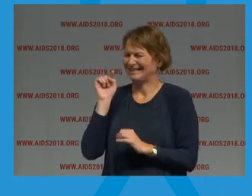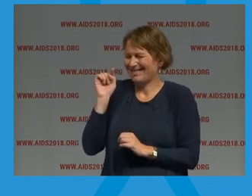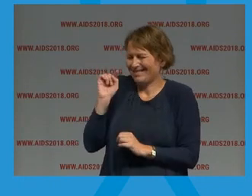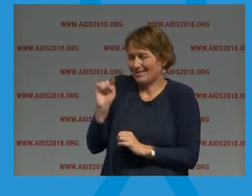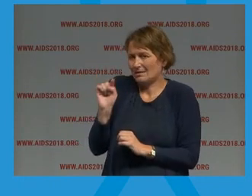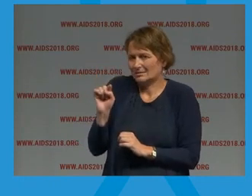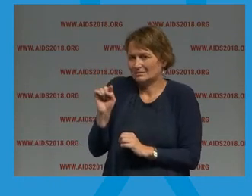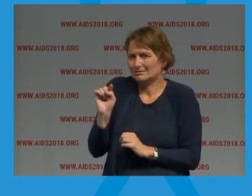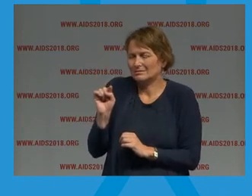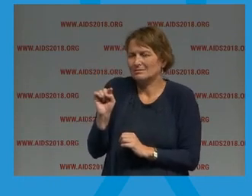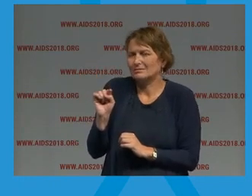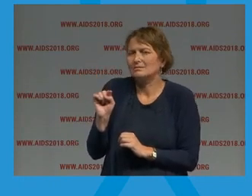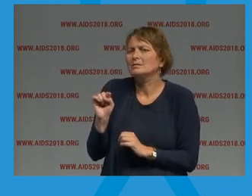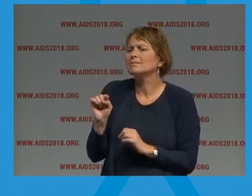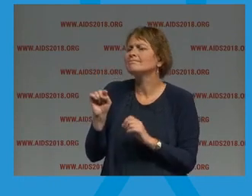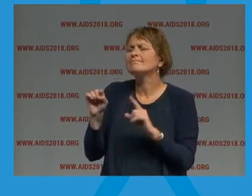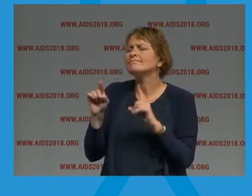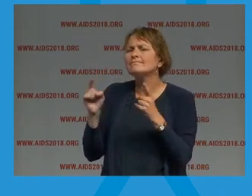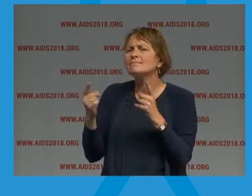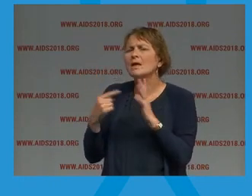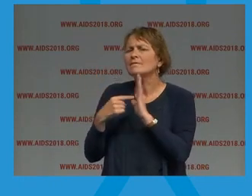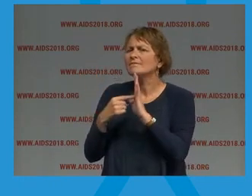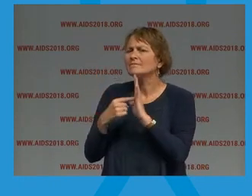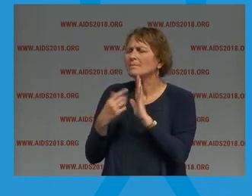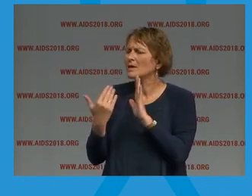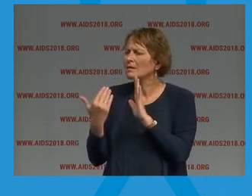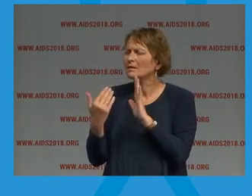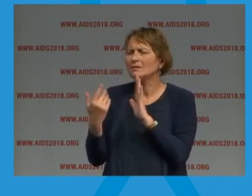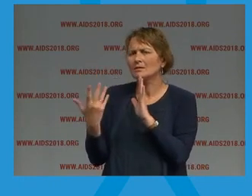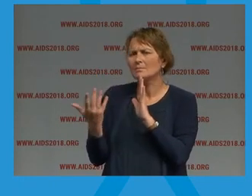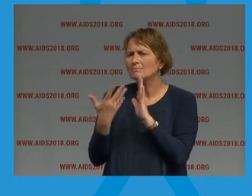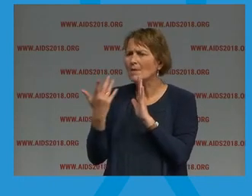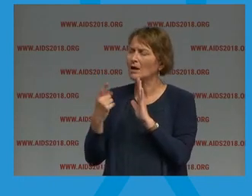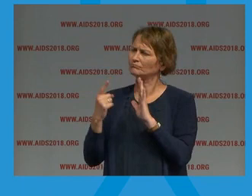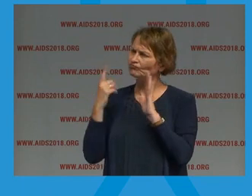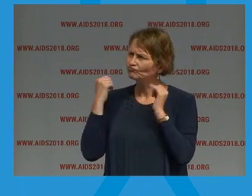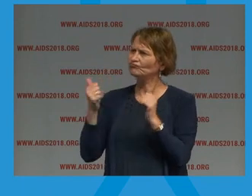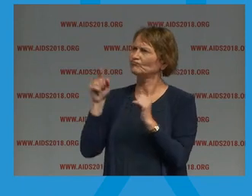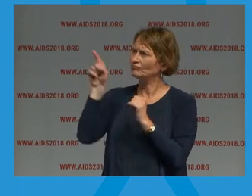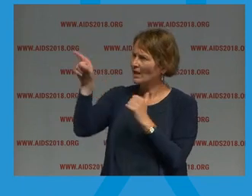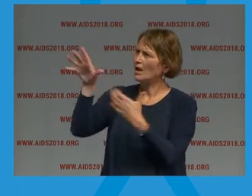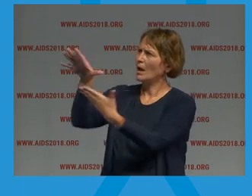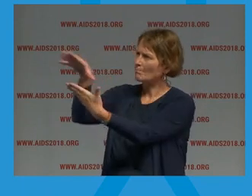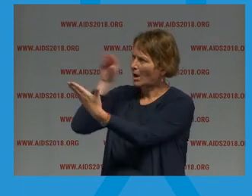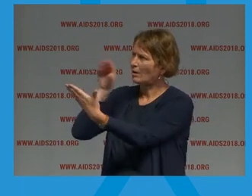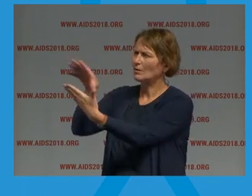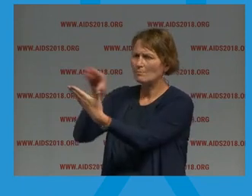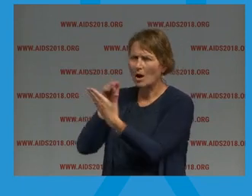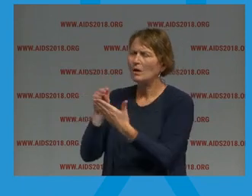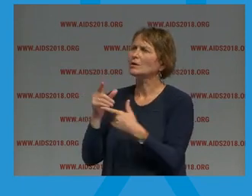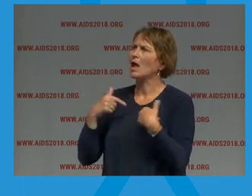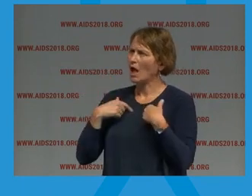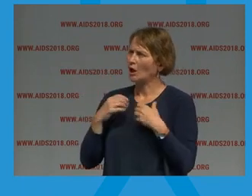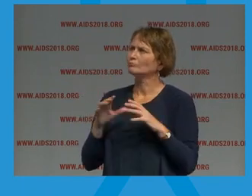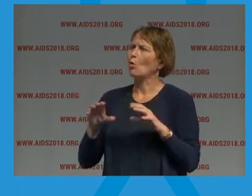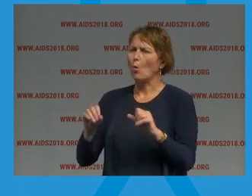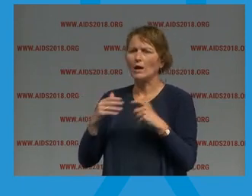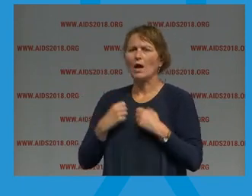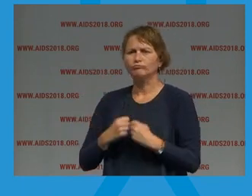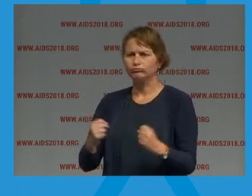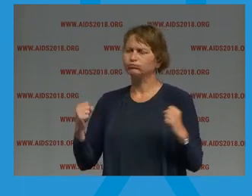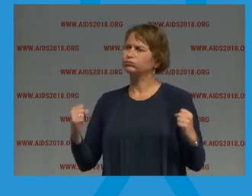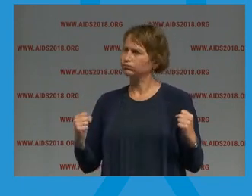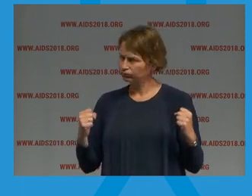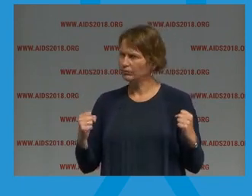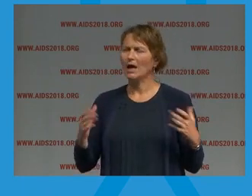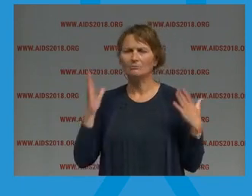issue of example, this issue of modeling and vulnerability, and true